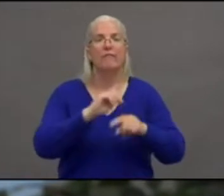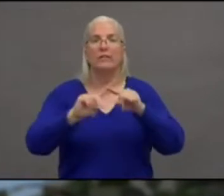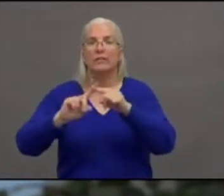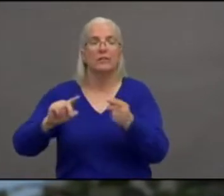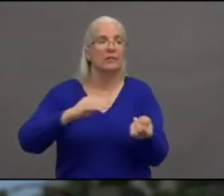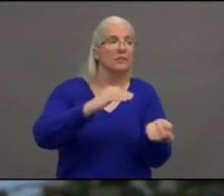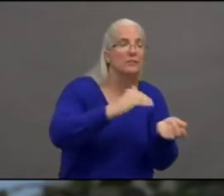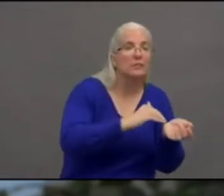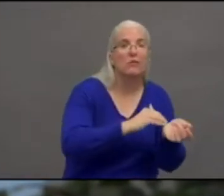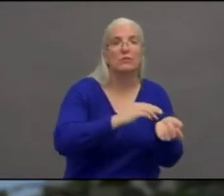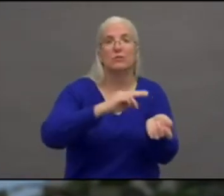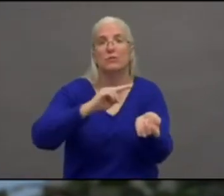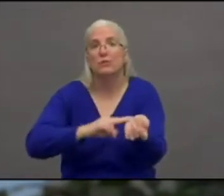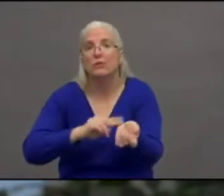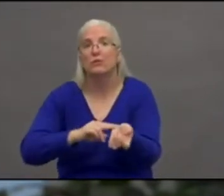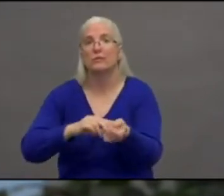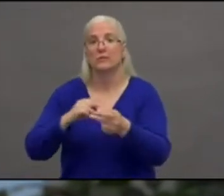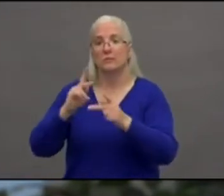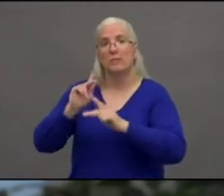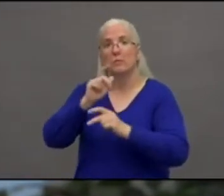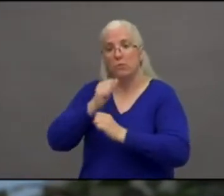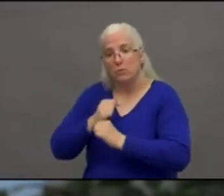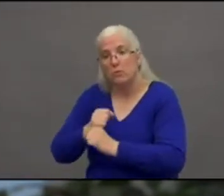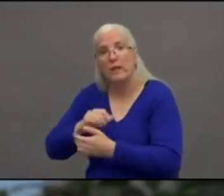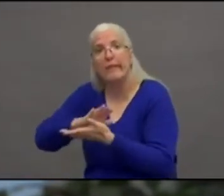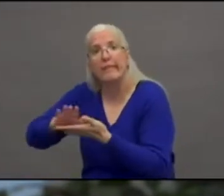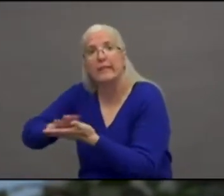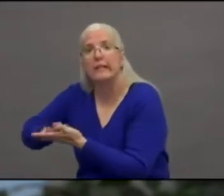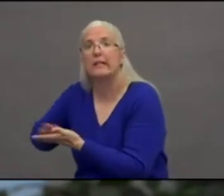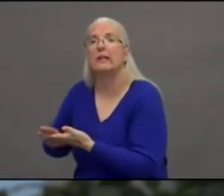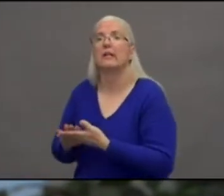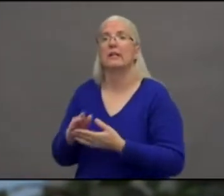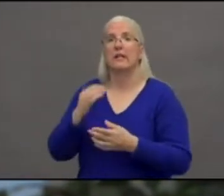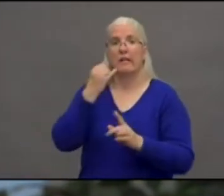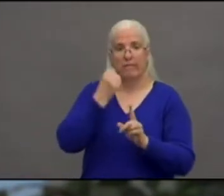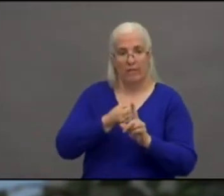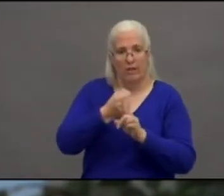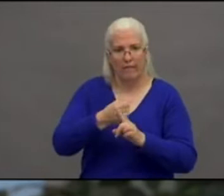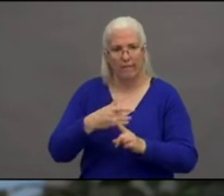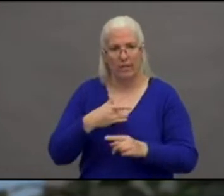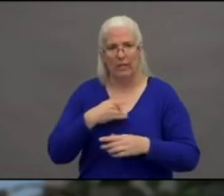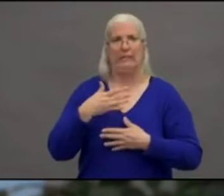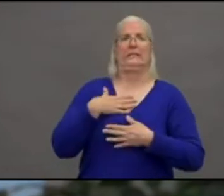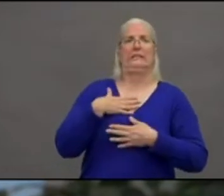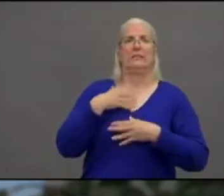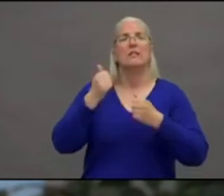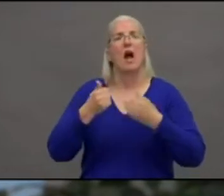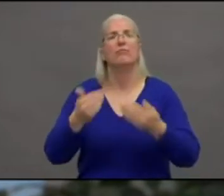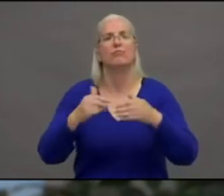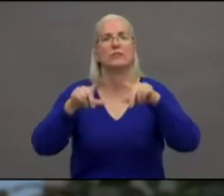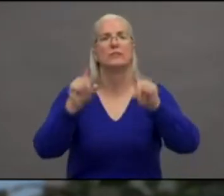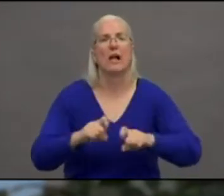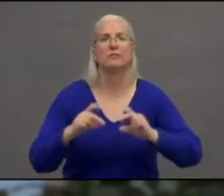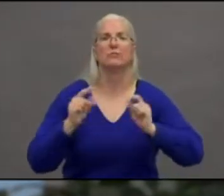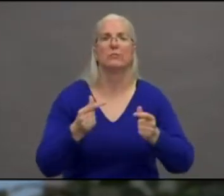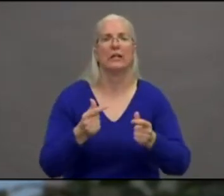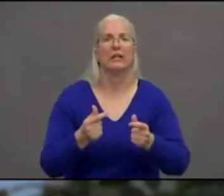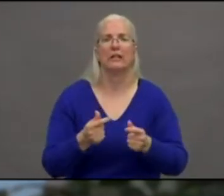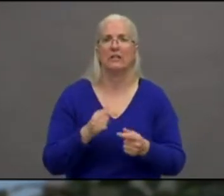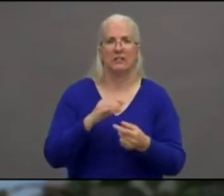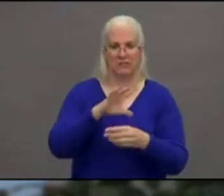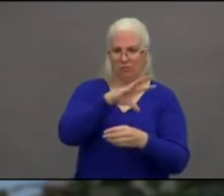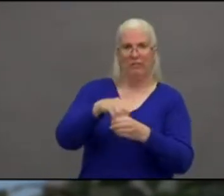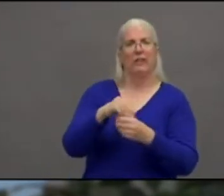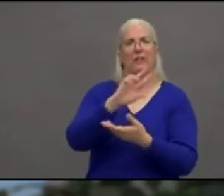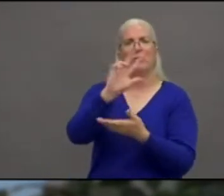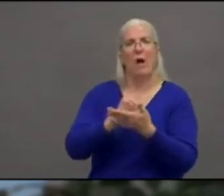if they develop any symptoms whatsoever, they can get tested pretty much immediately or within a few hours or so,